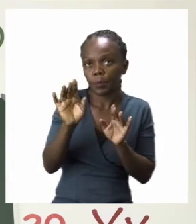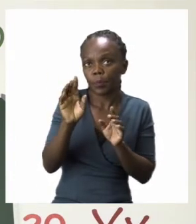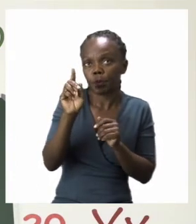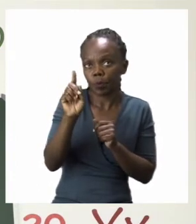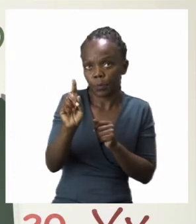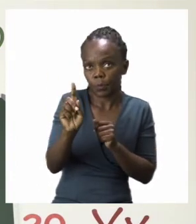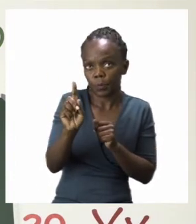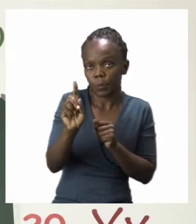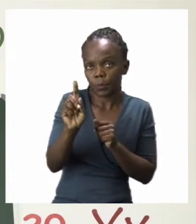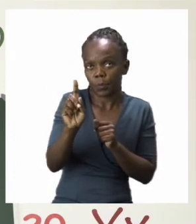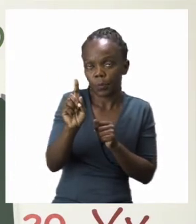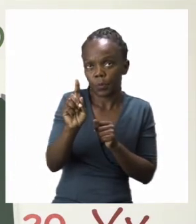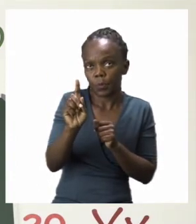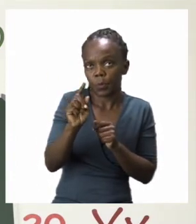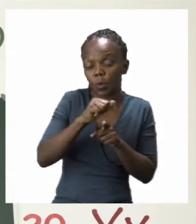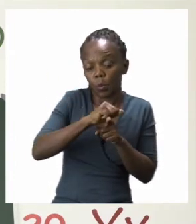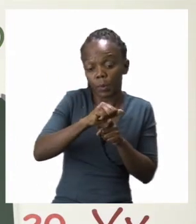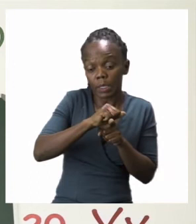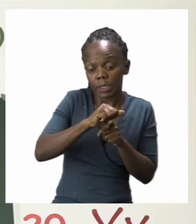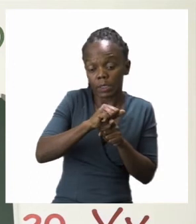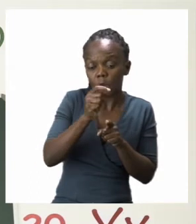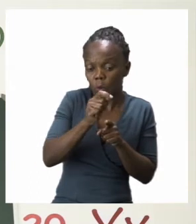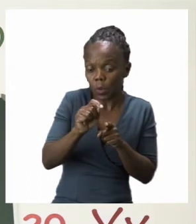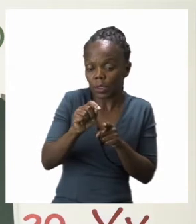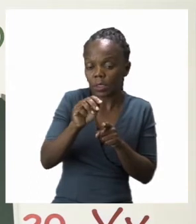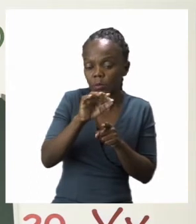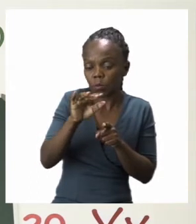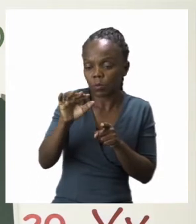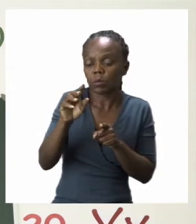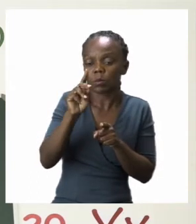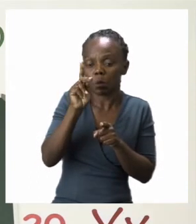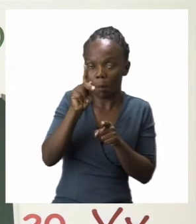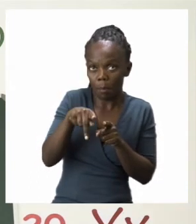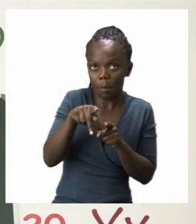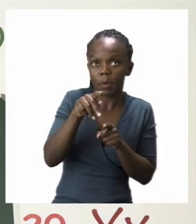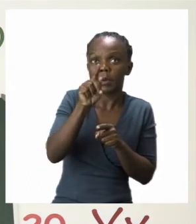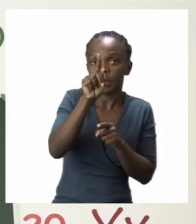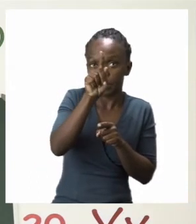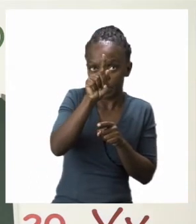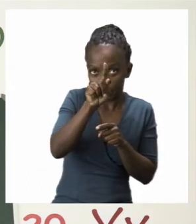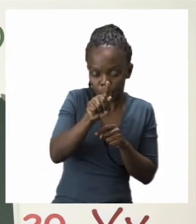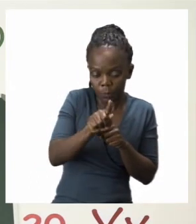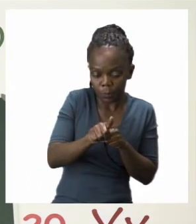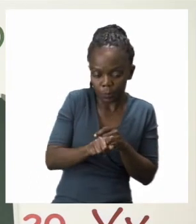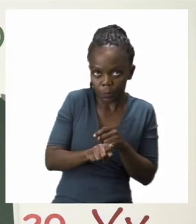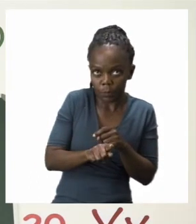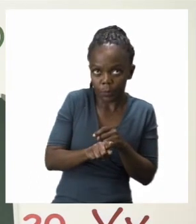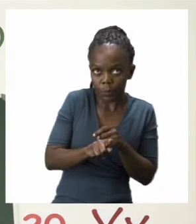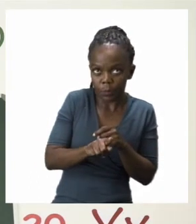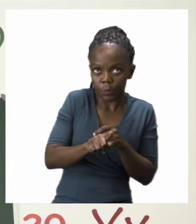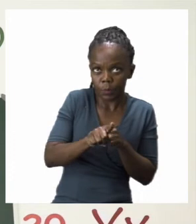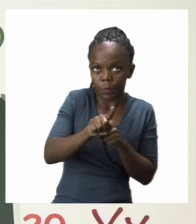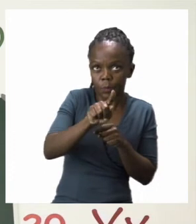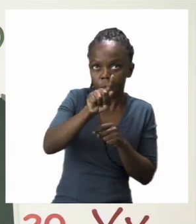out our finger, and then we go down. And after that we